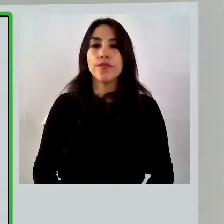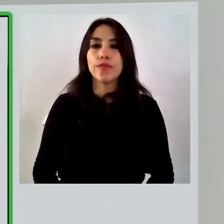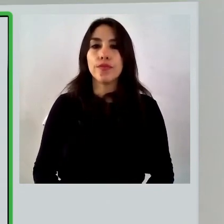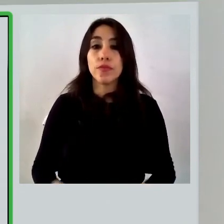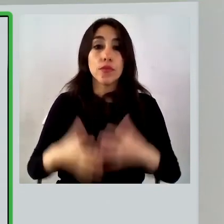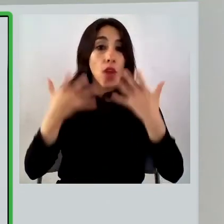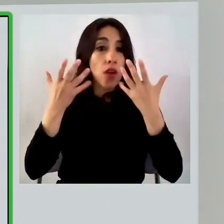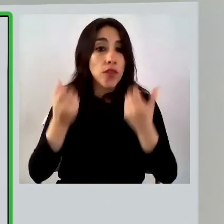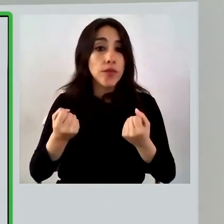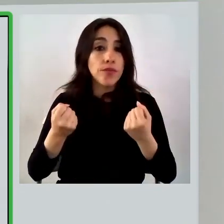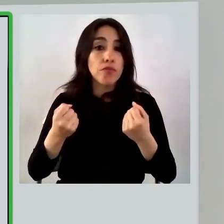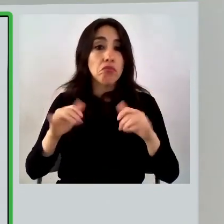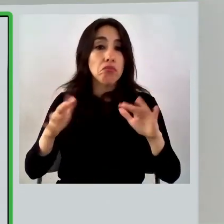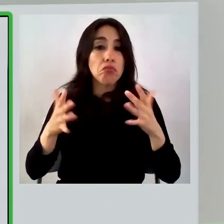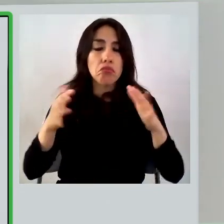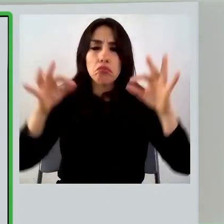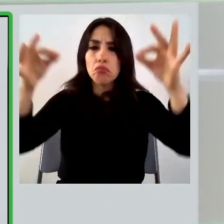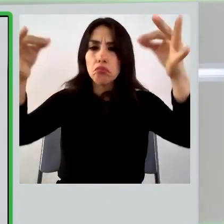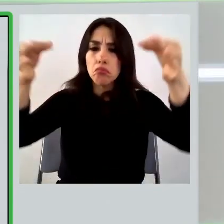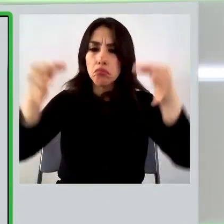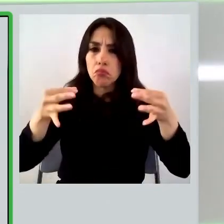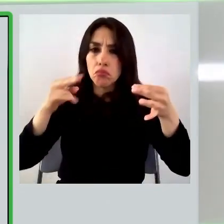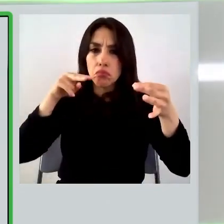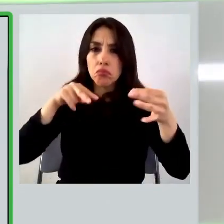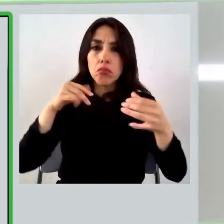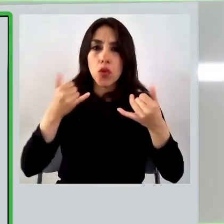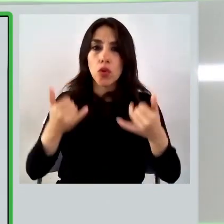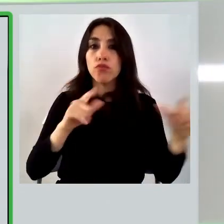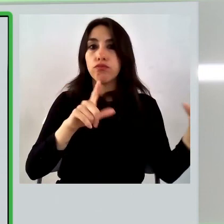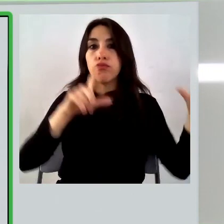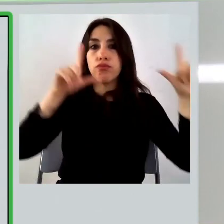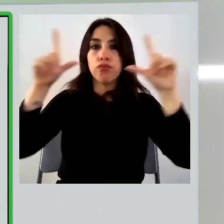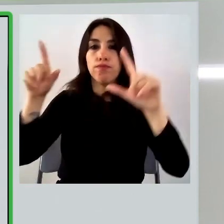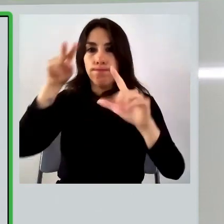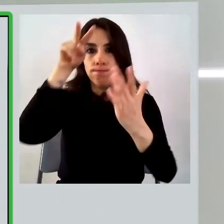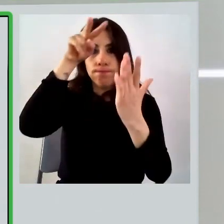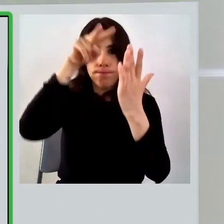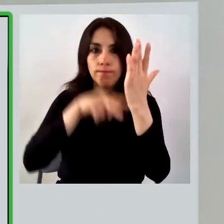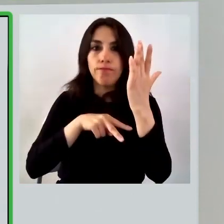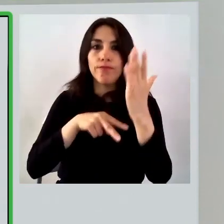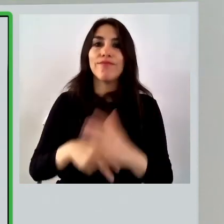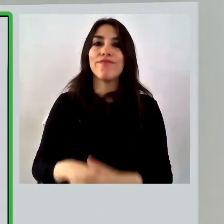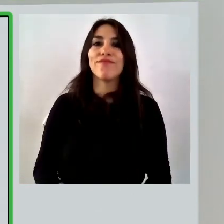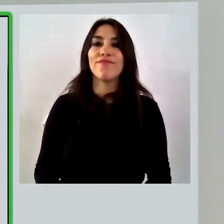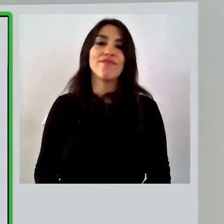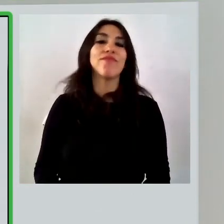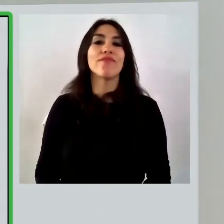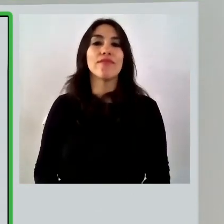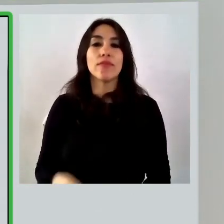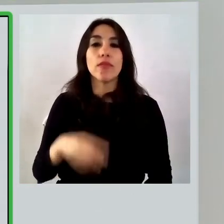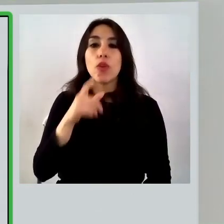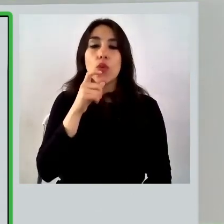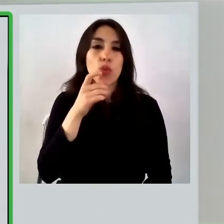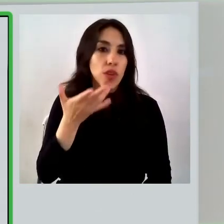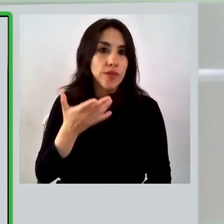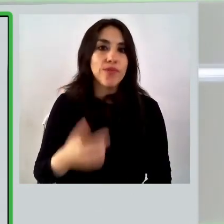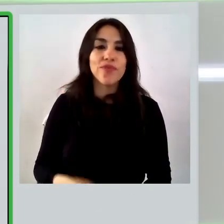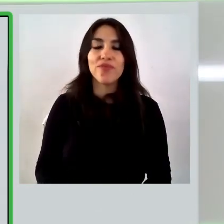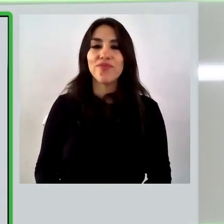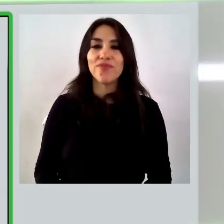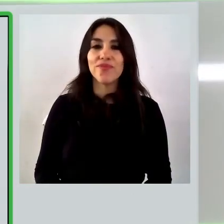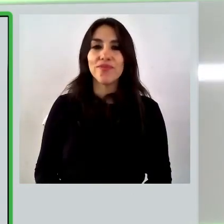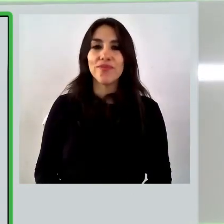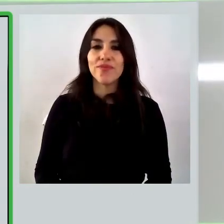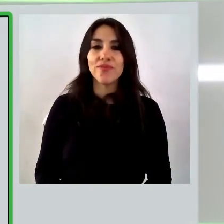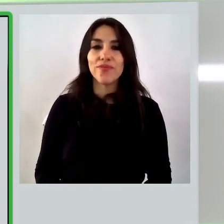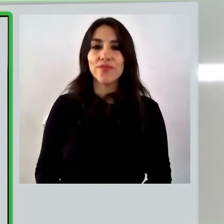I kind of could use an acronym for these three countries, BAS, just in case you were curious about that. So let's